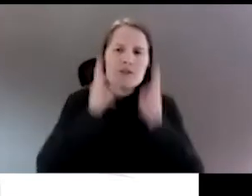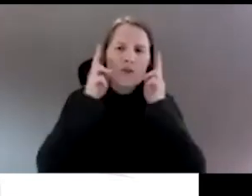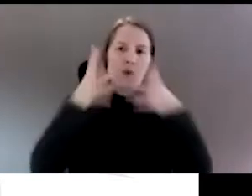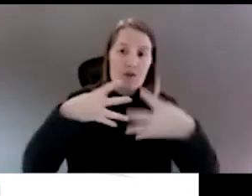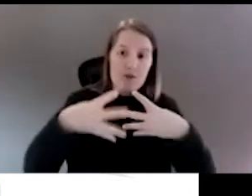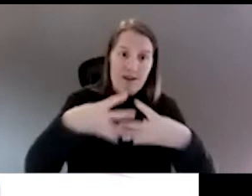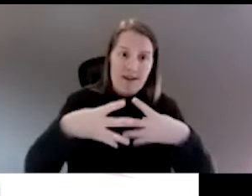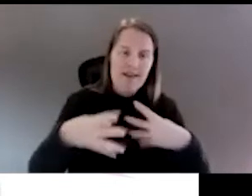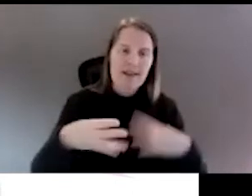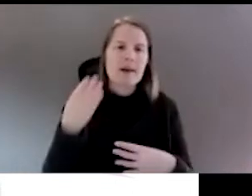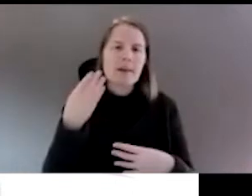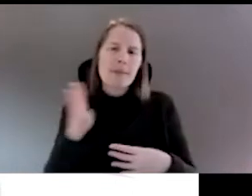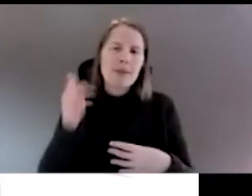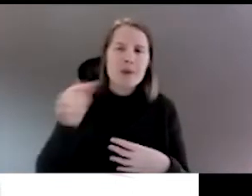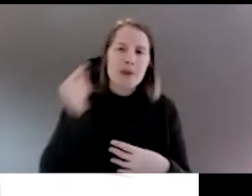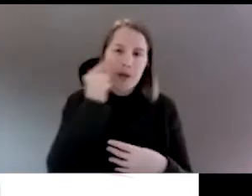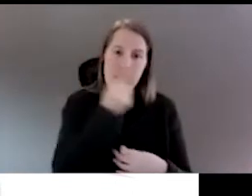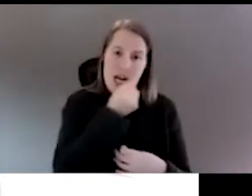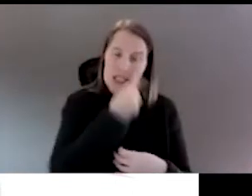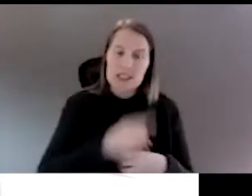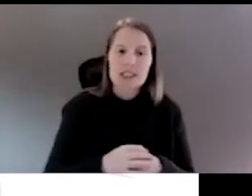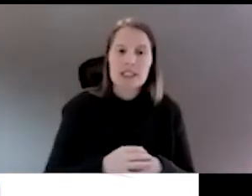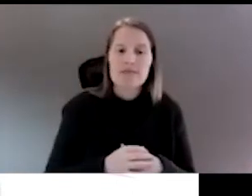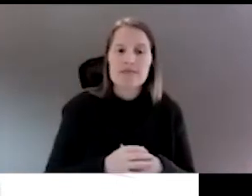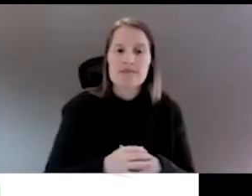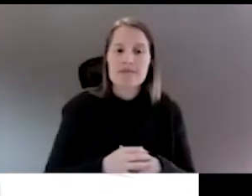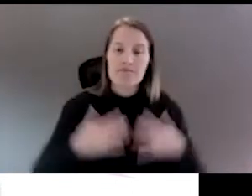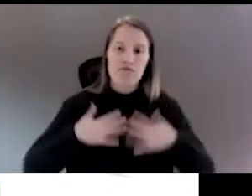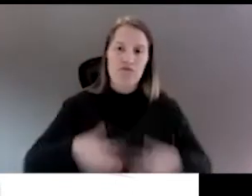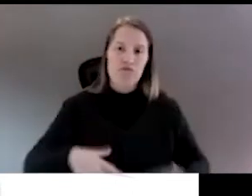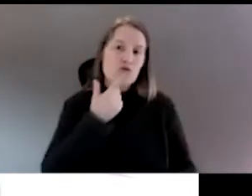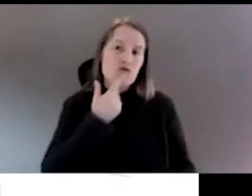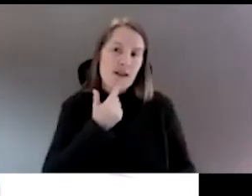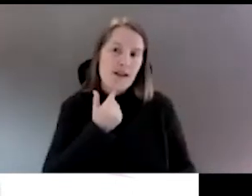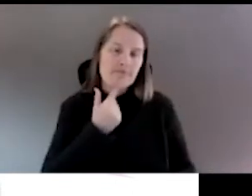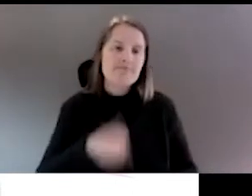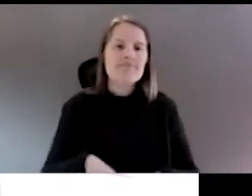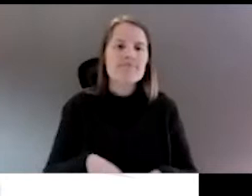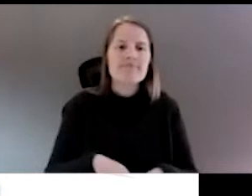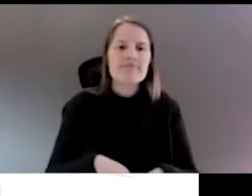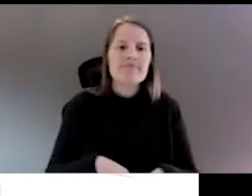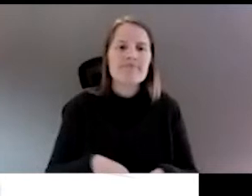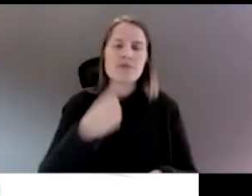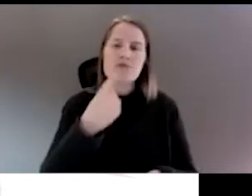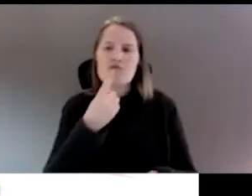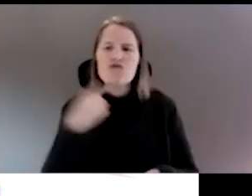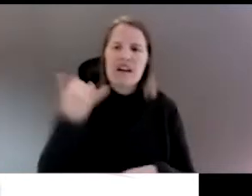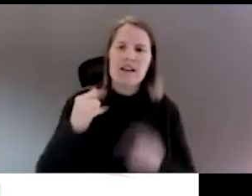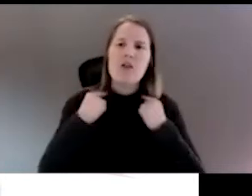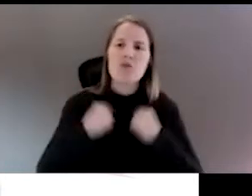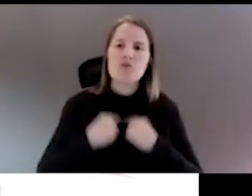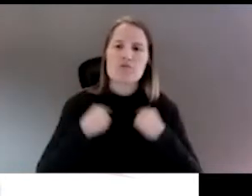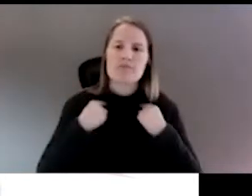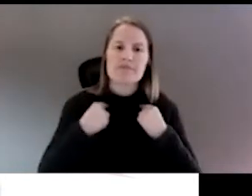eyes. She is wearing a red sweater and a red and yellow necklace. Text: